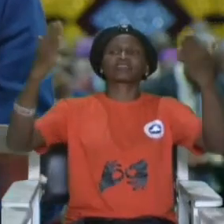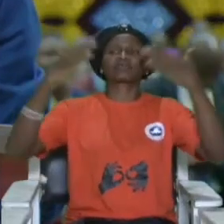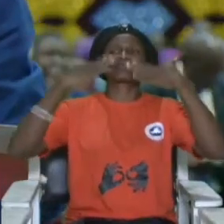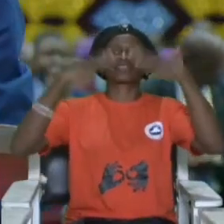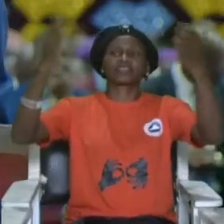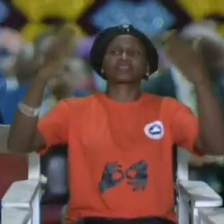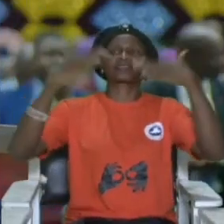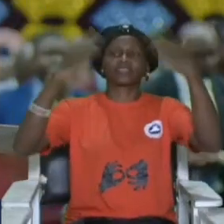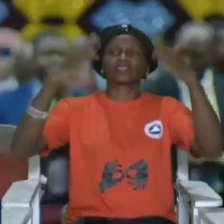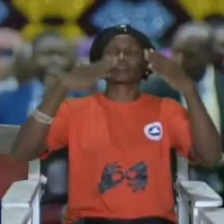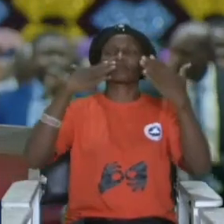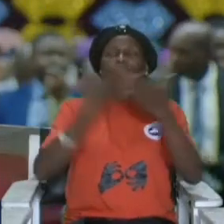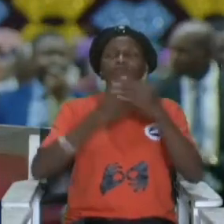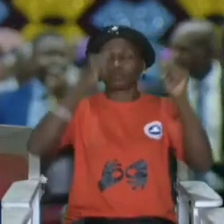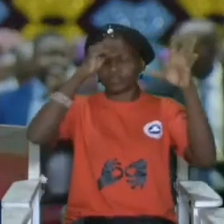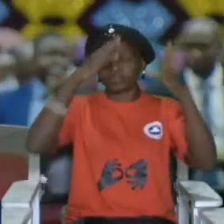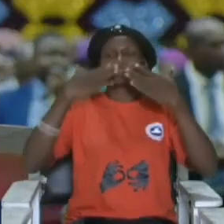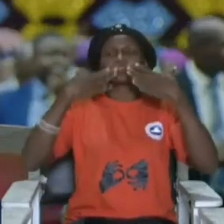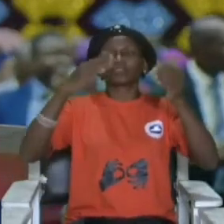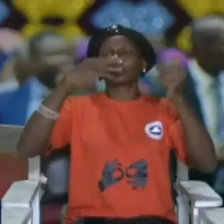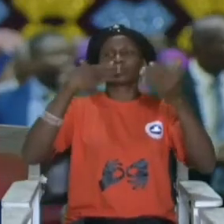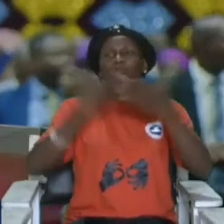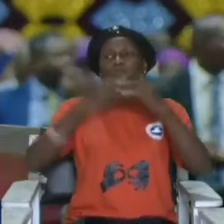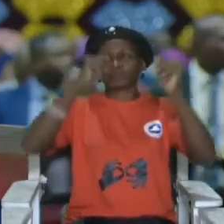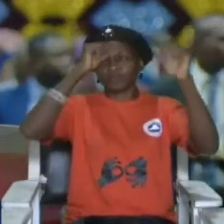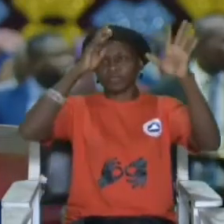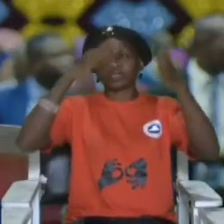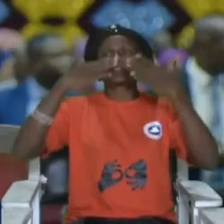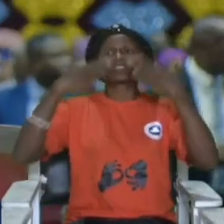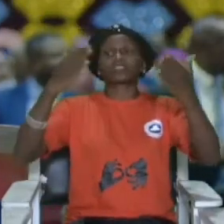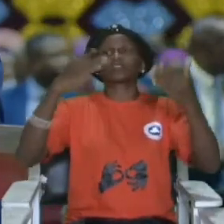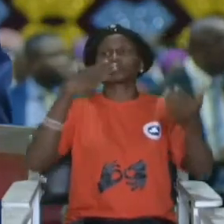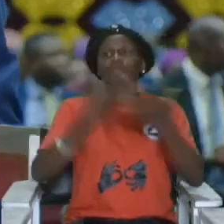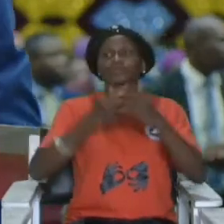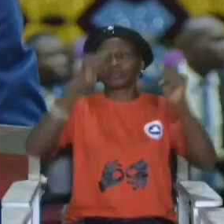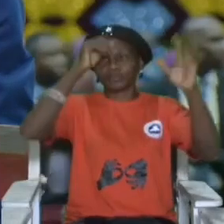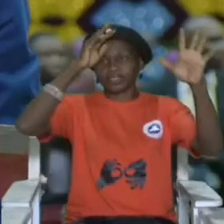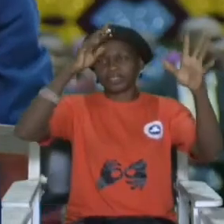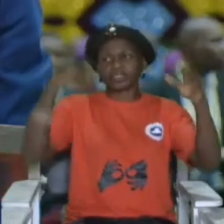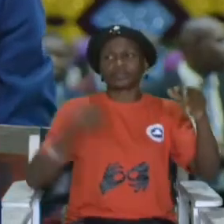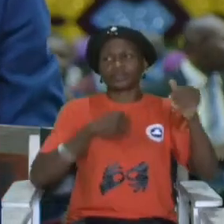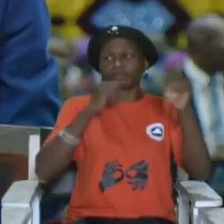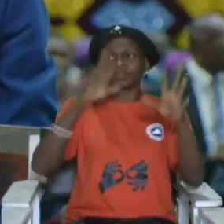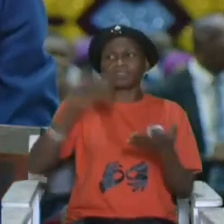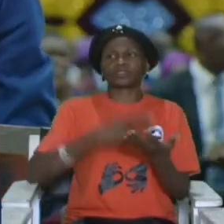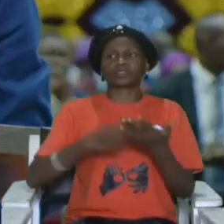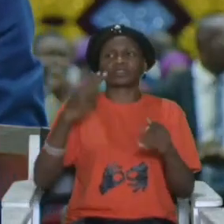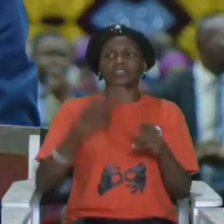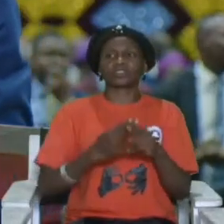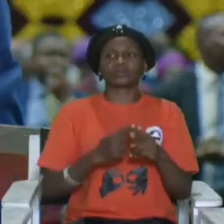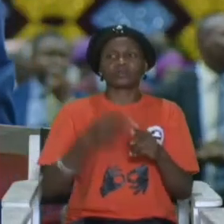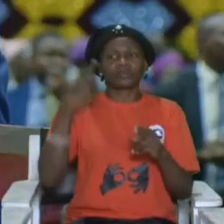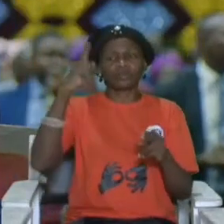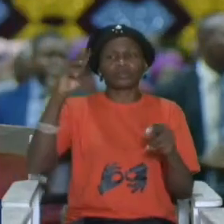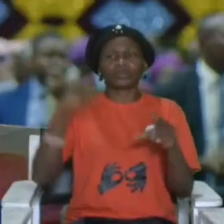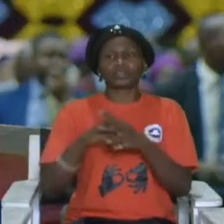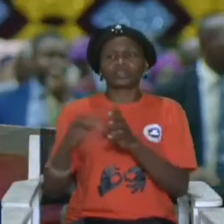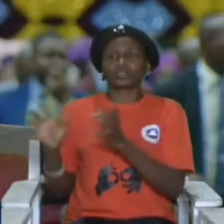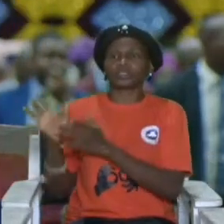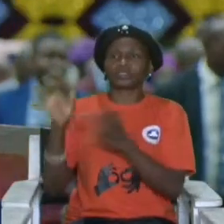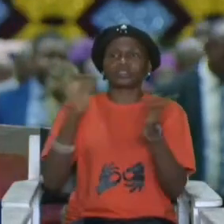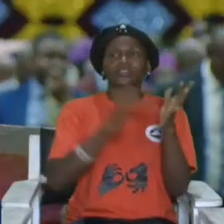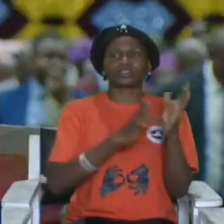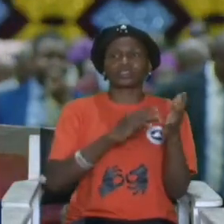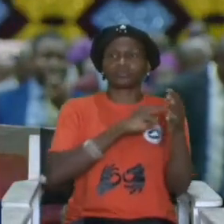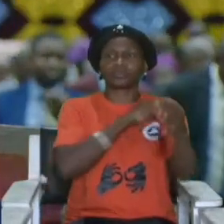Thank you, good Father. Thank you, good Father. Thank you, good Father. We bless your holy name, for in